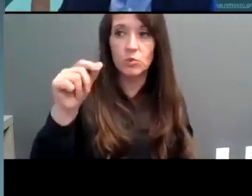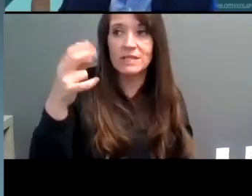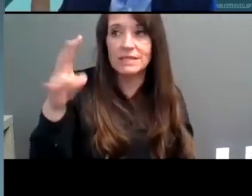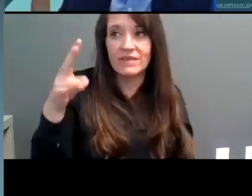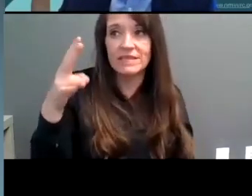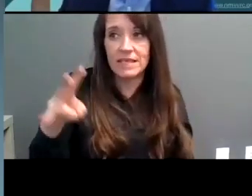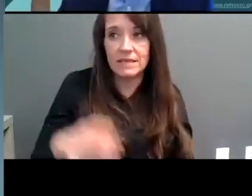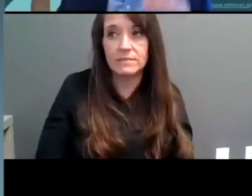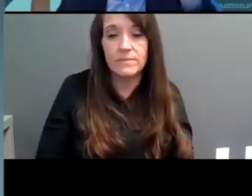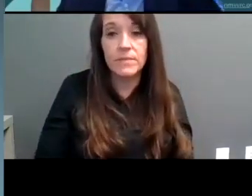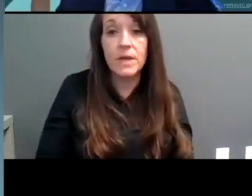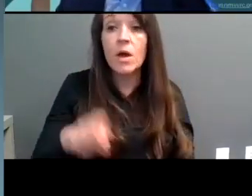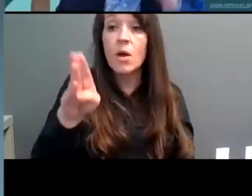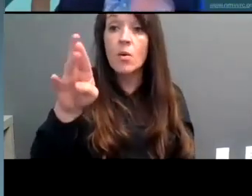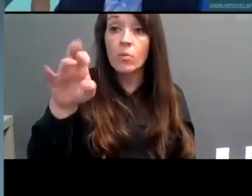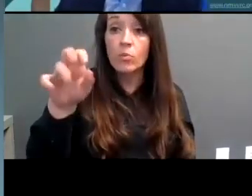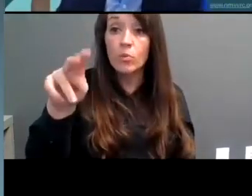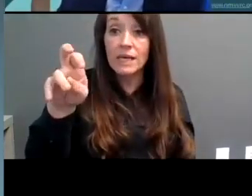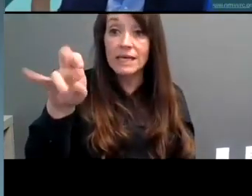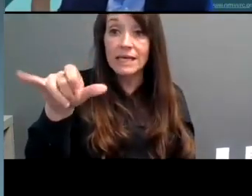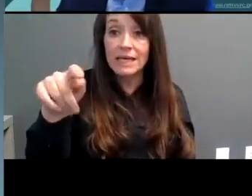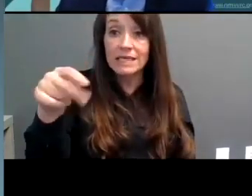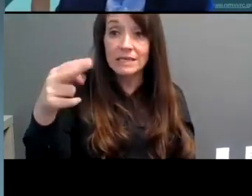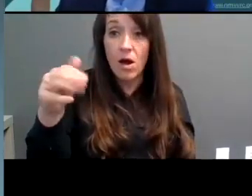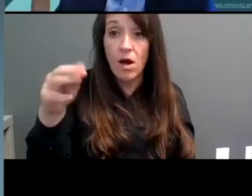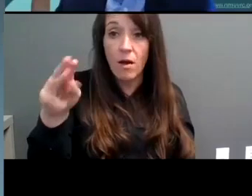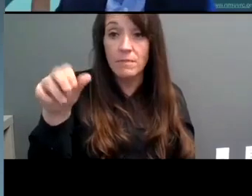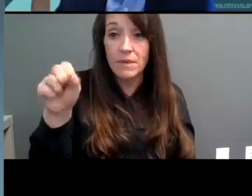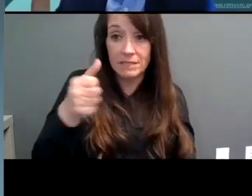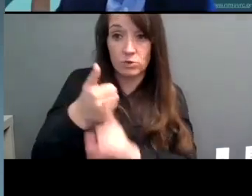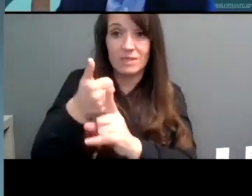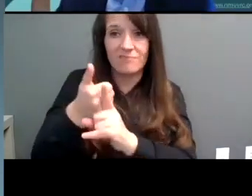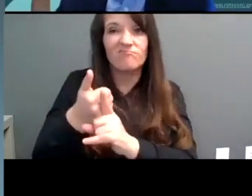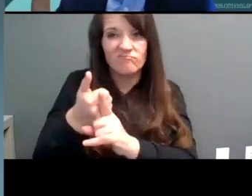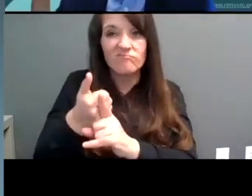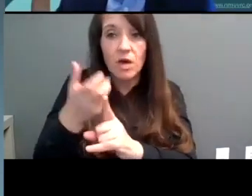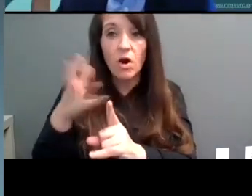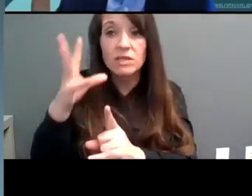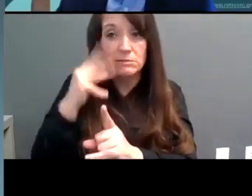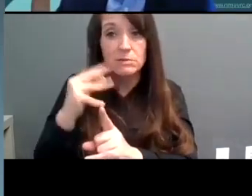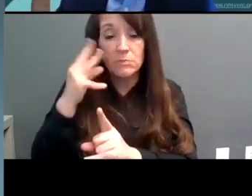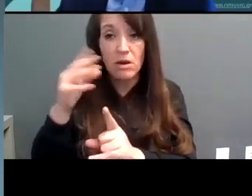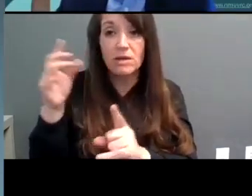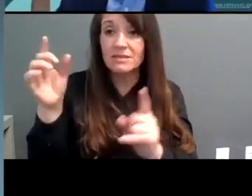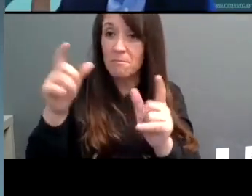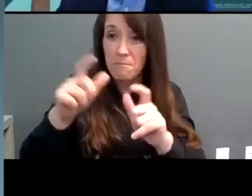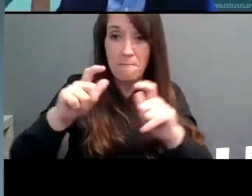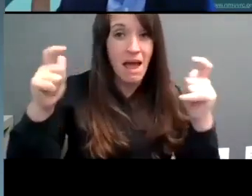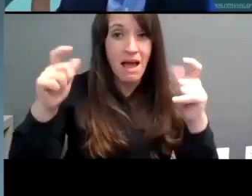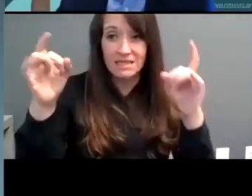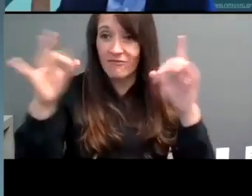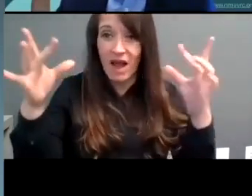Brittany Thomas, a mass violence survivor herself, and a member of our center's Survivors and Providers